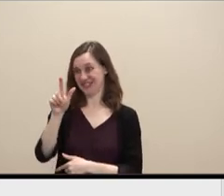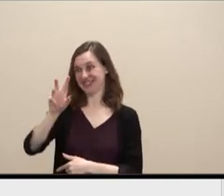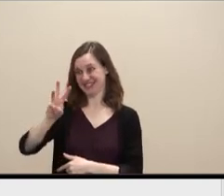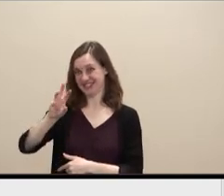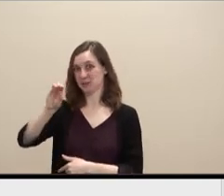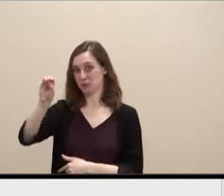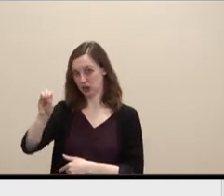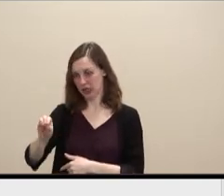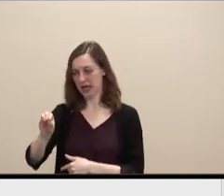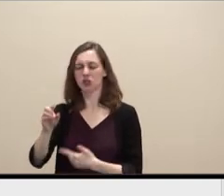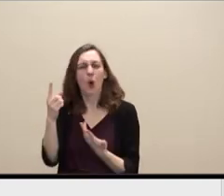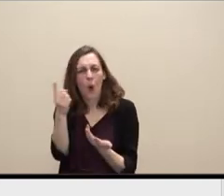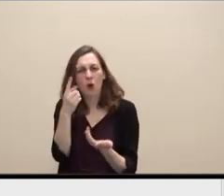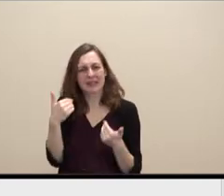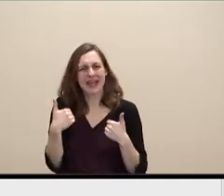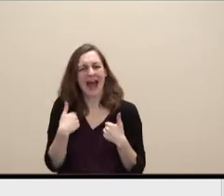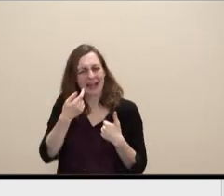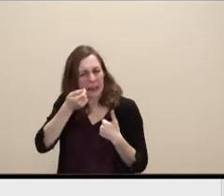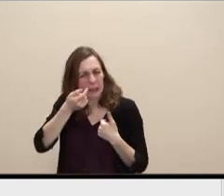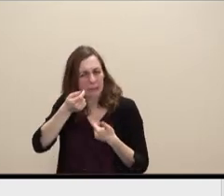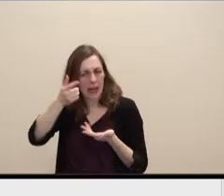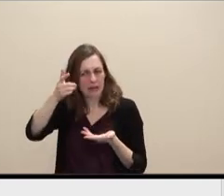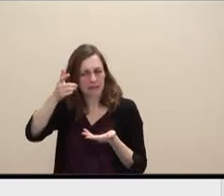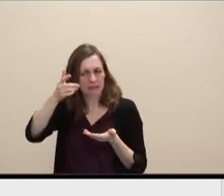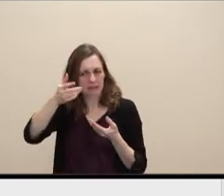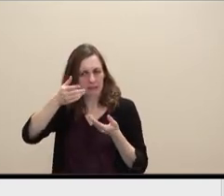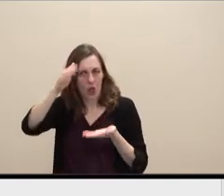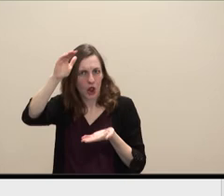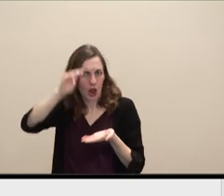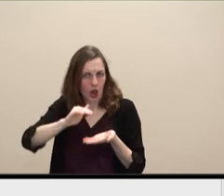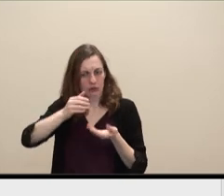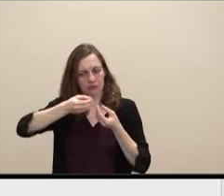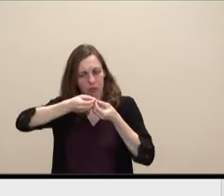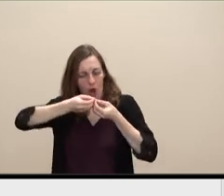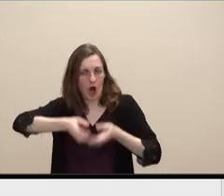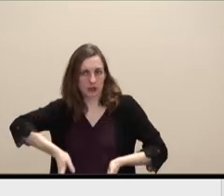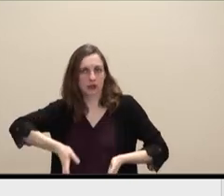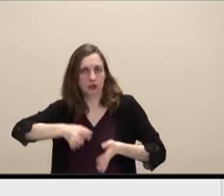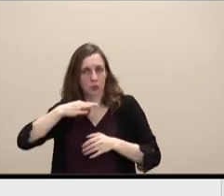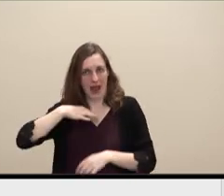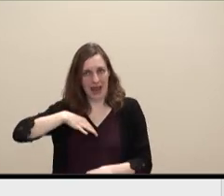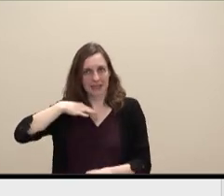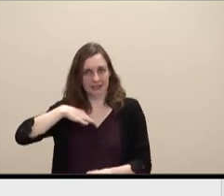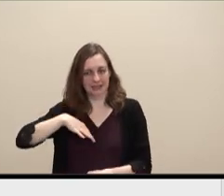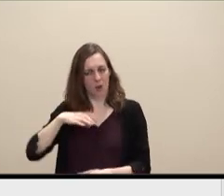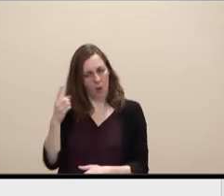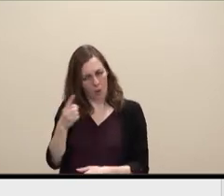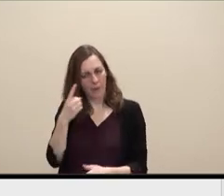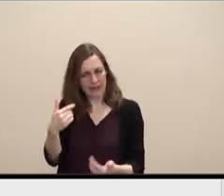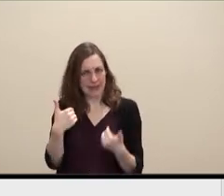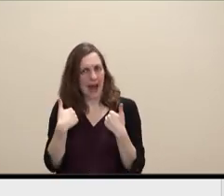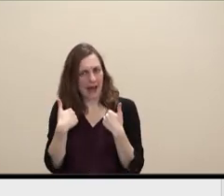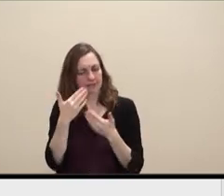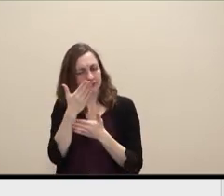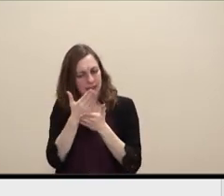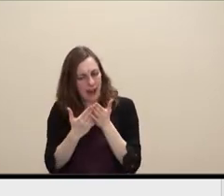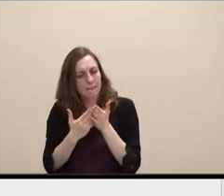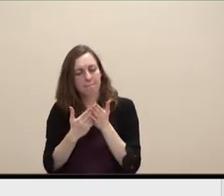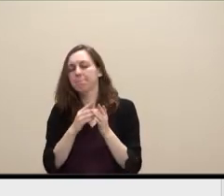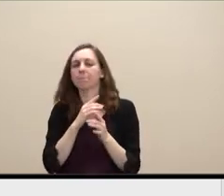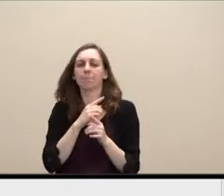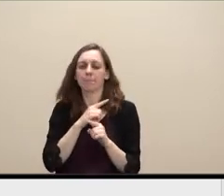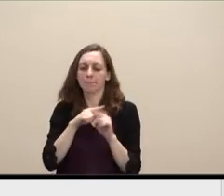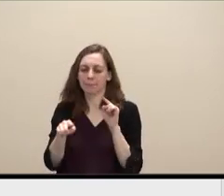there's always been a credit loss issue at the schools, but you can see, and I even put up there the taper, we have a 20%